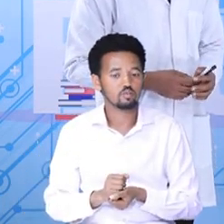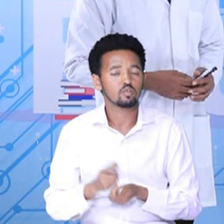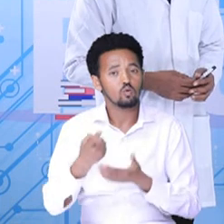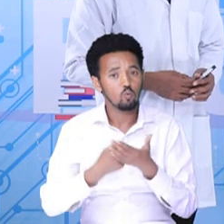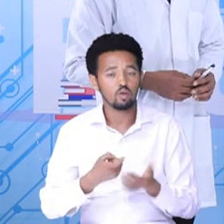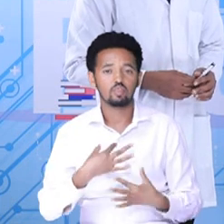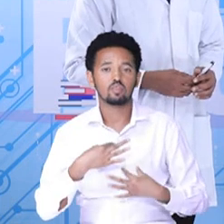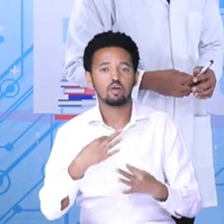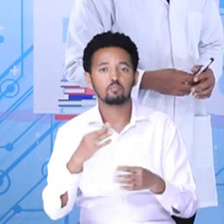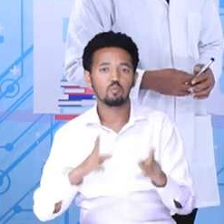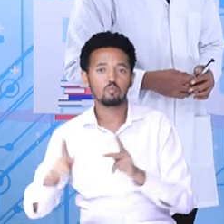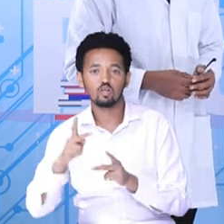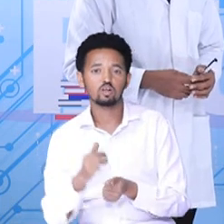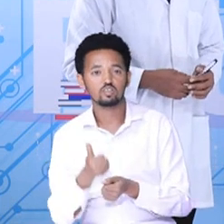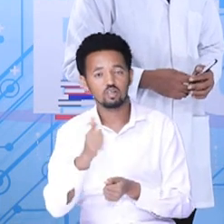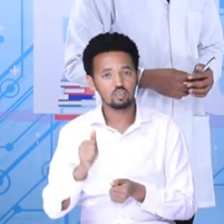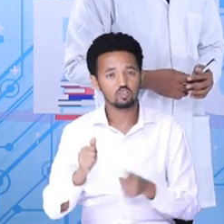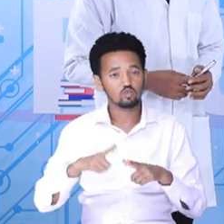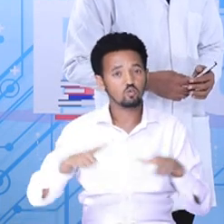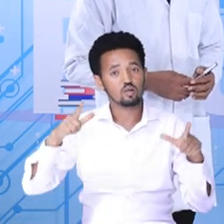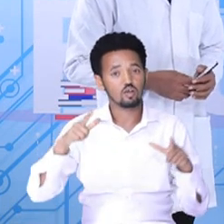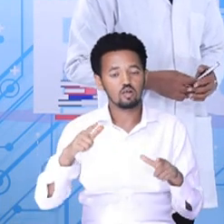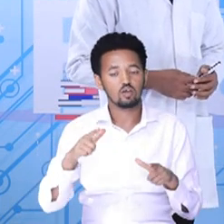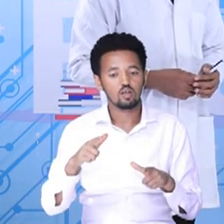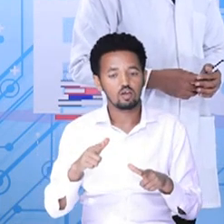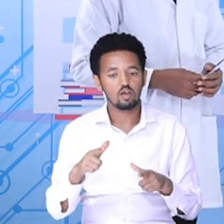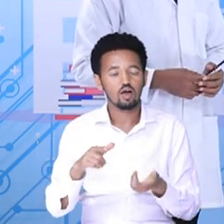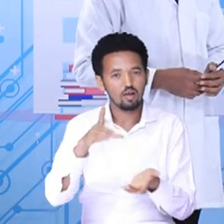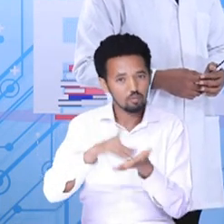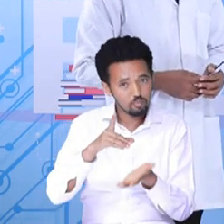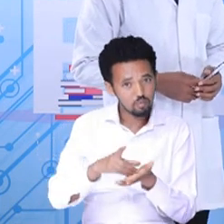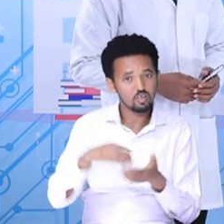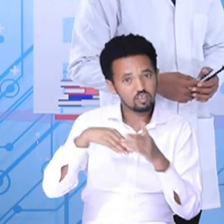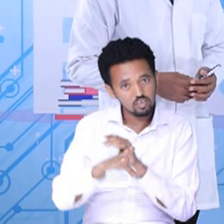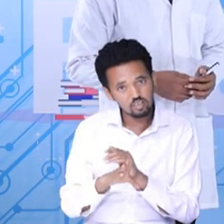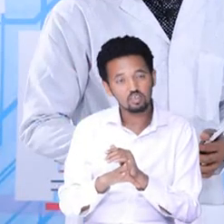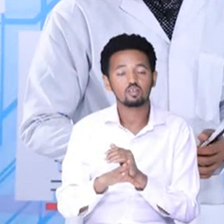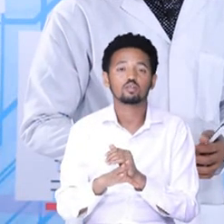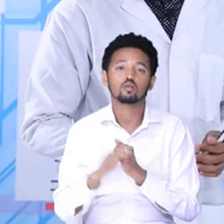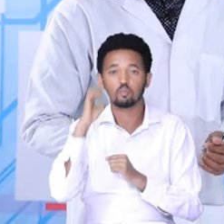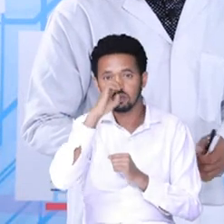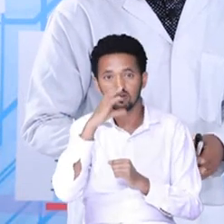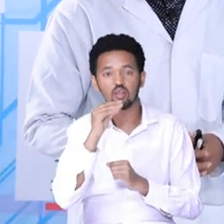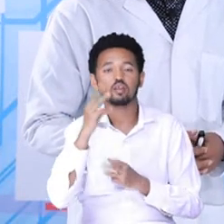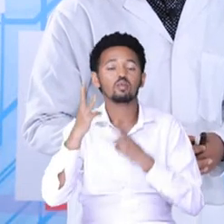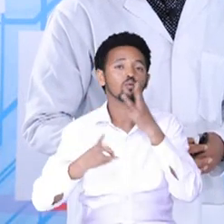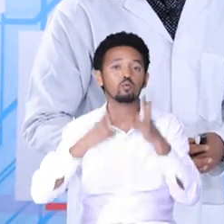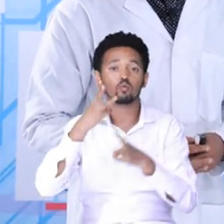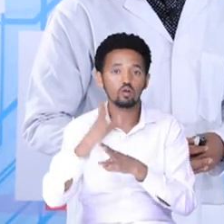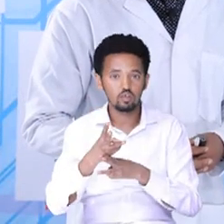What type of places known as urban in Ethiopian context and in the world context?